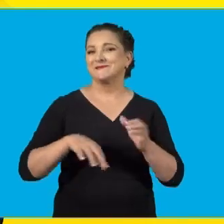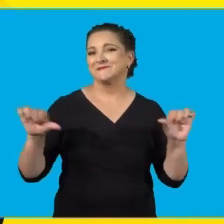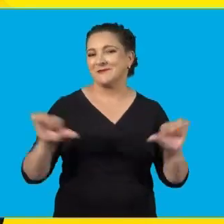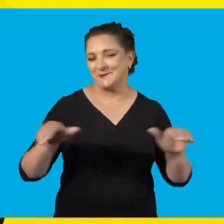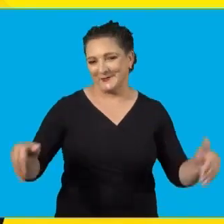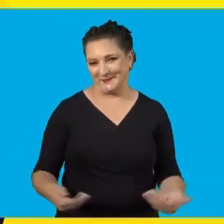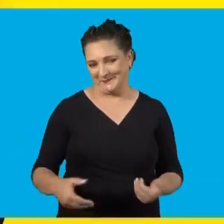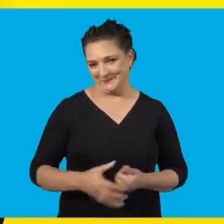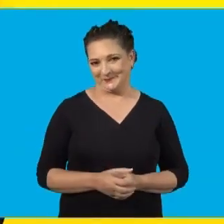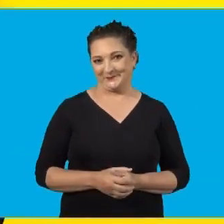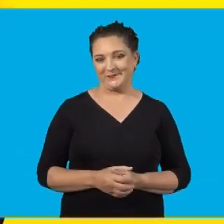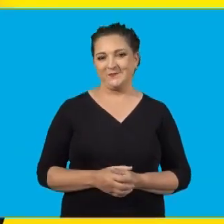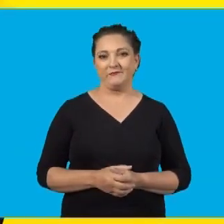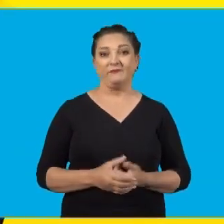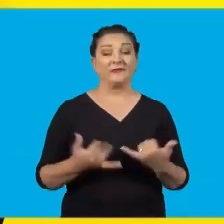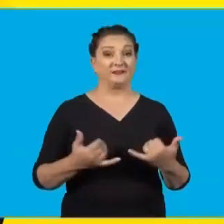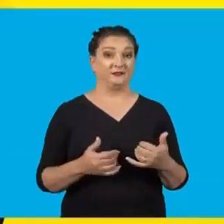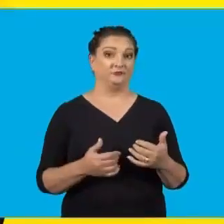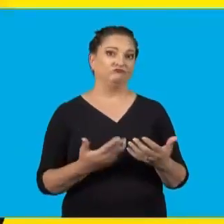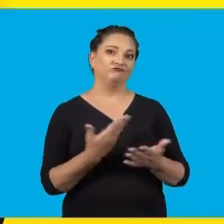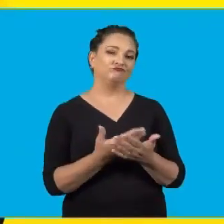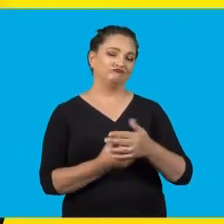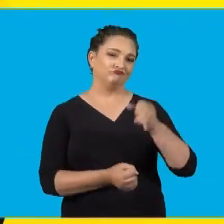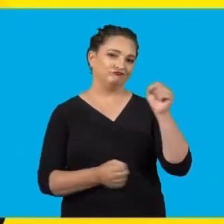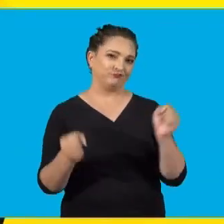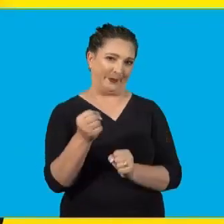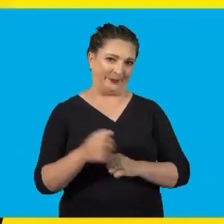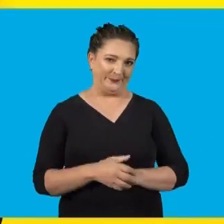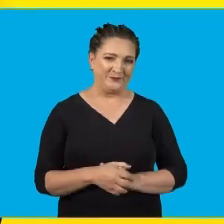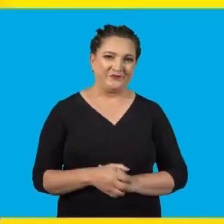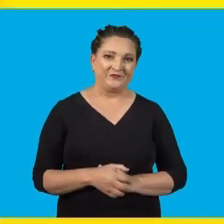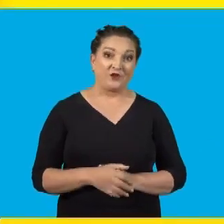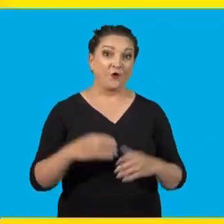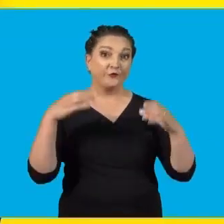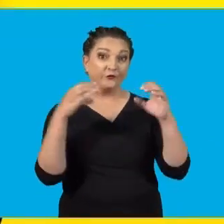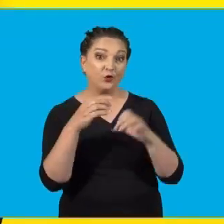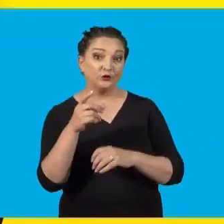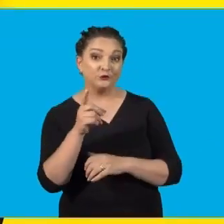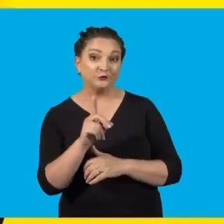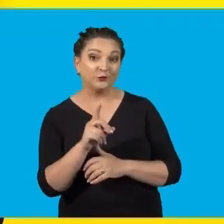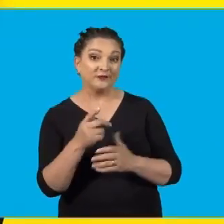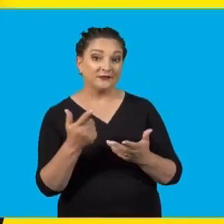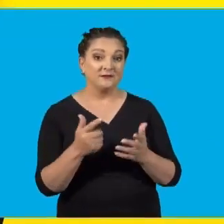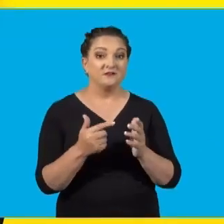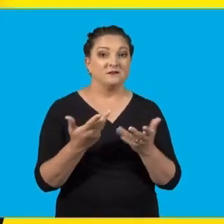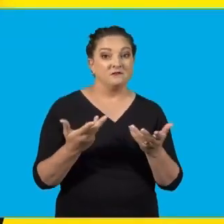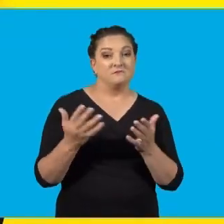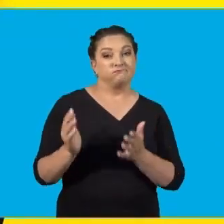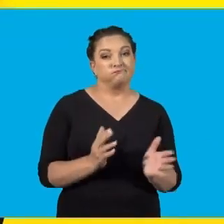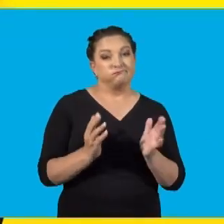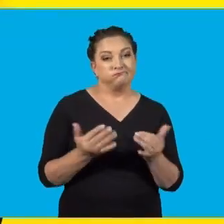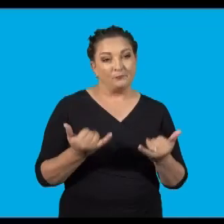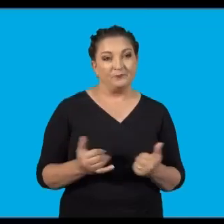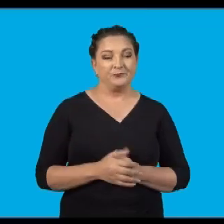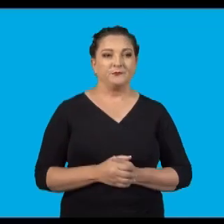Learners, welcome back from your ad break. Let's wrap up our session. Okay, so what have we focused on in this little